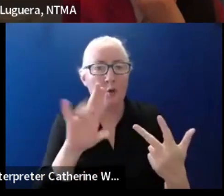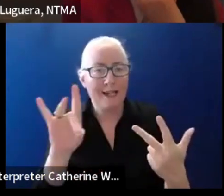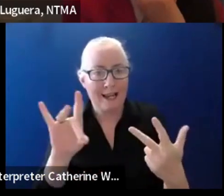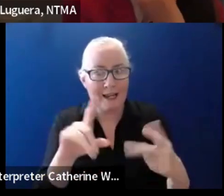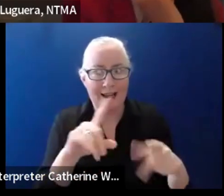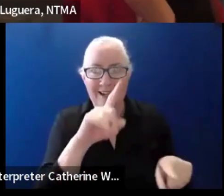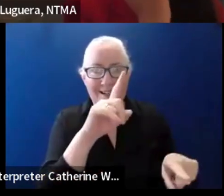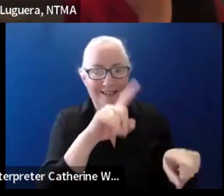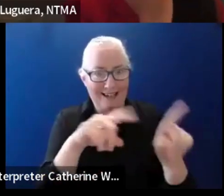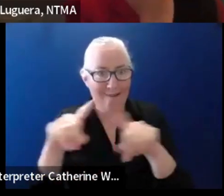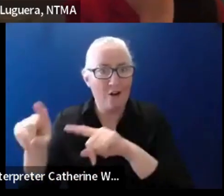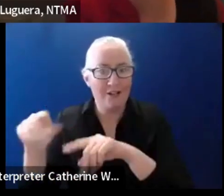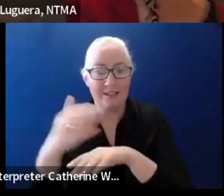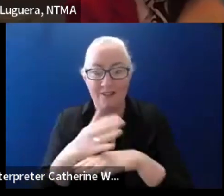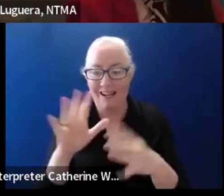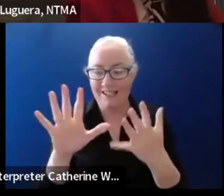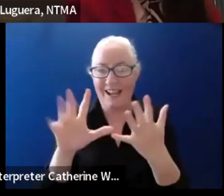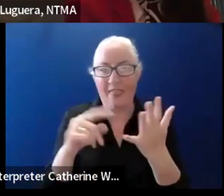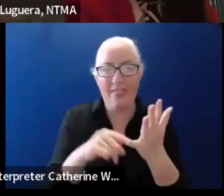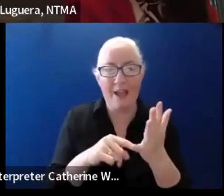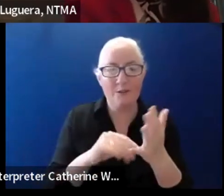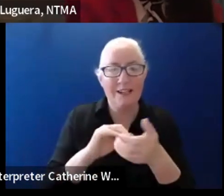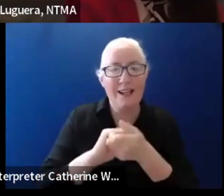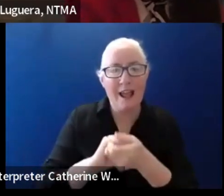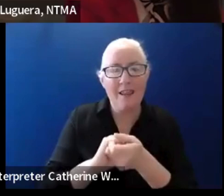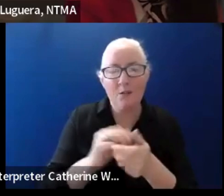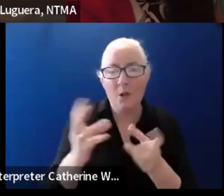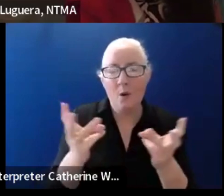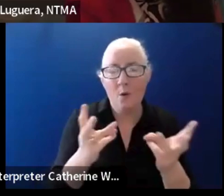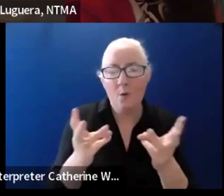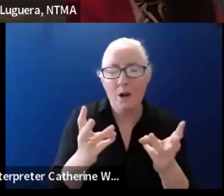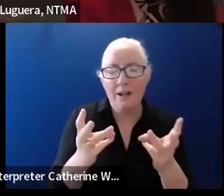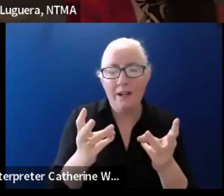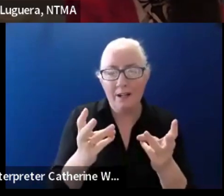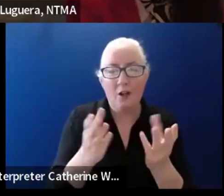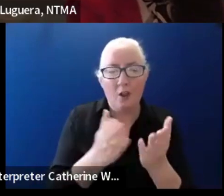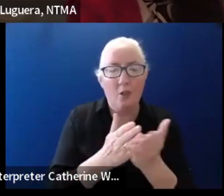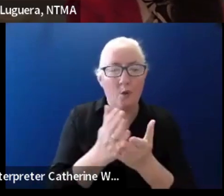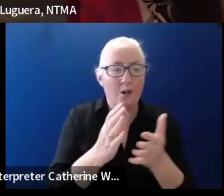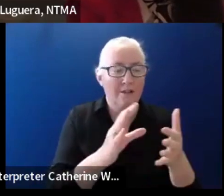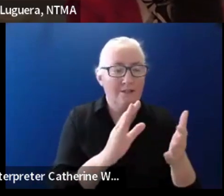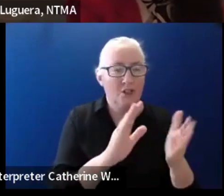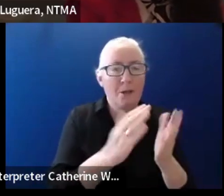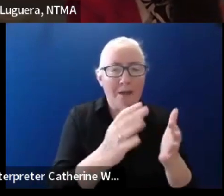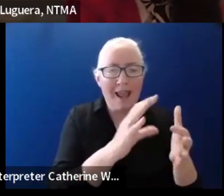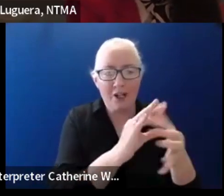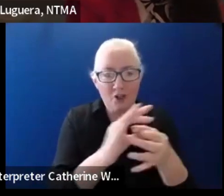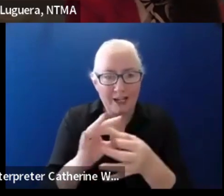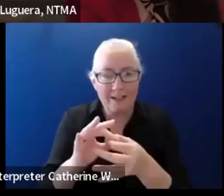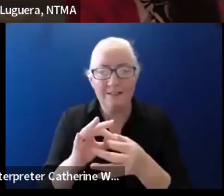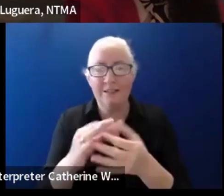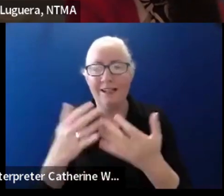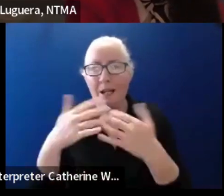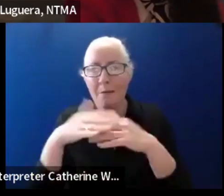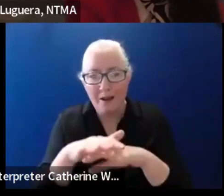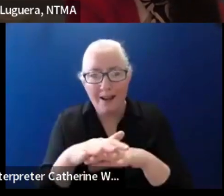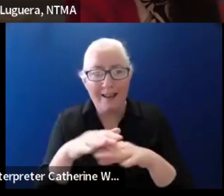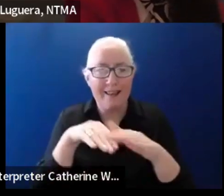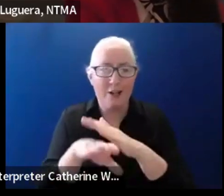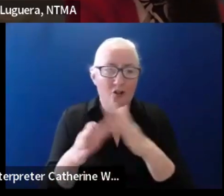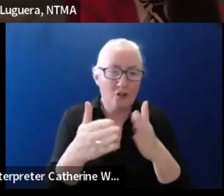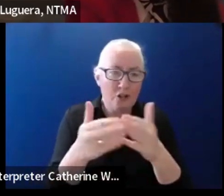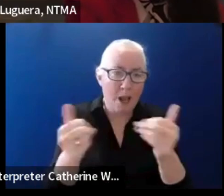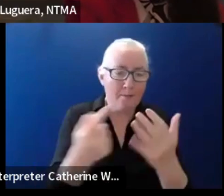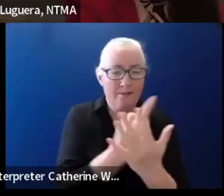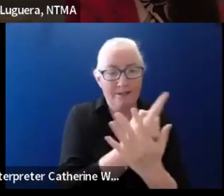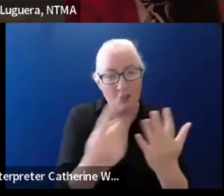employee base. So we've over 10,000 colleagues working in supply chain, our stores, and in hybrid or in-field roles. And I suppose a